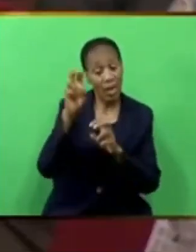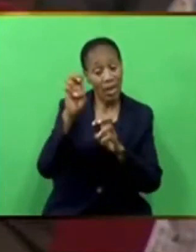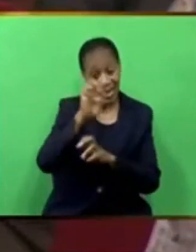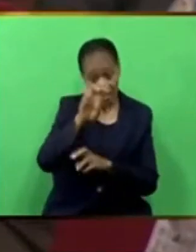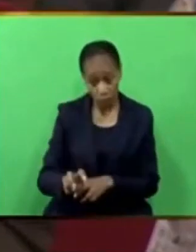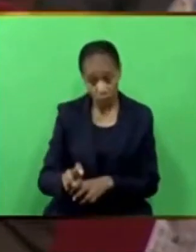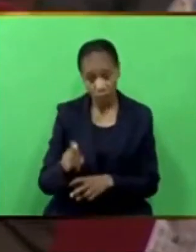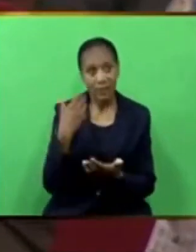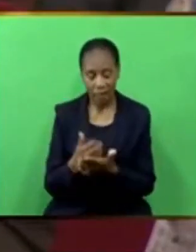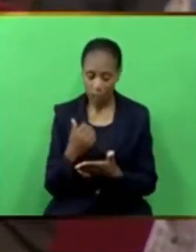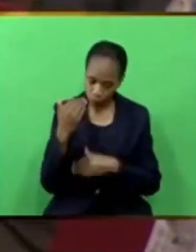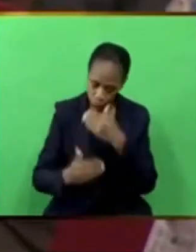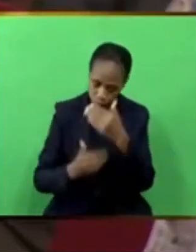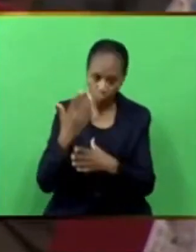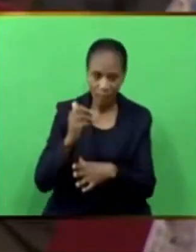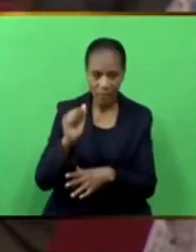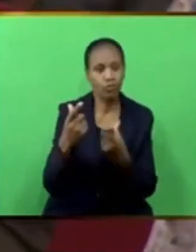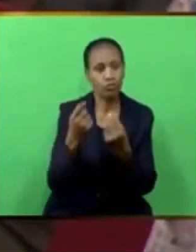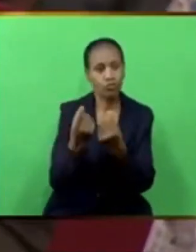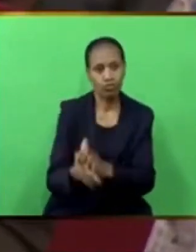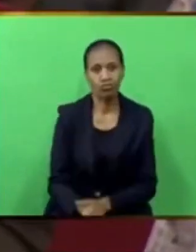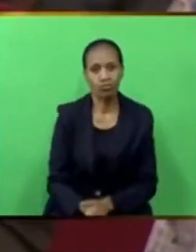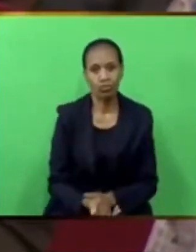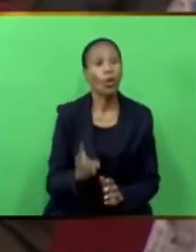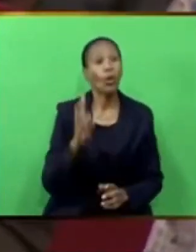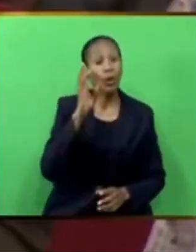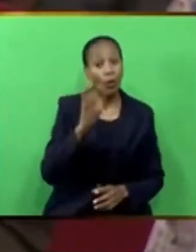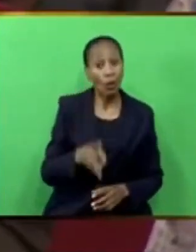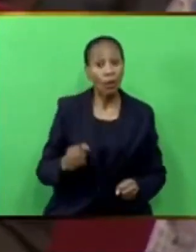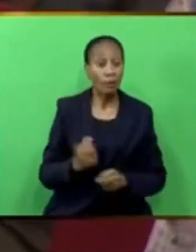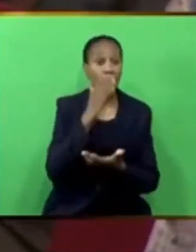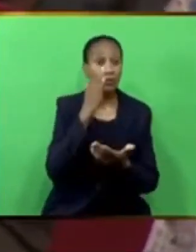core business. We will release